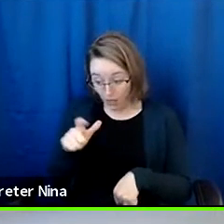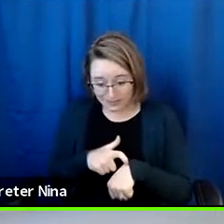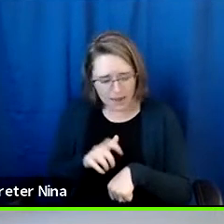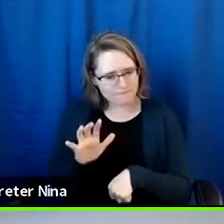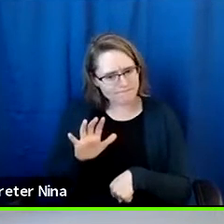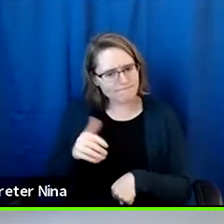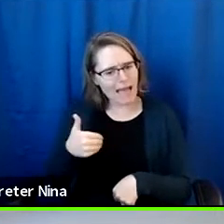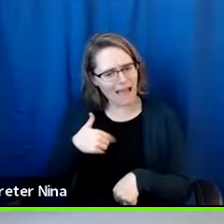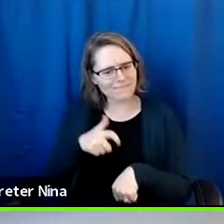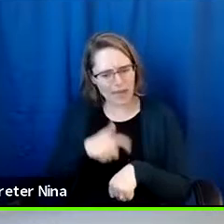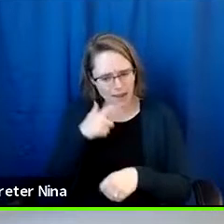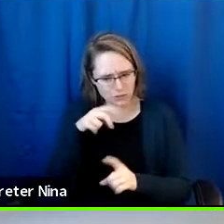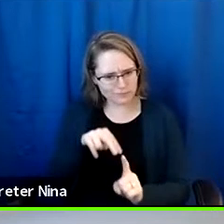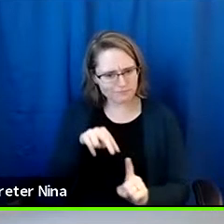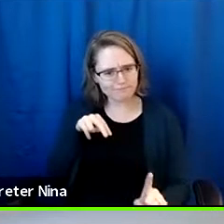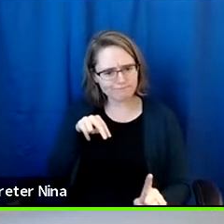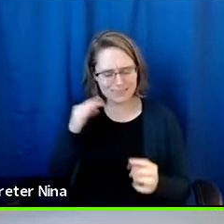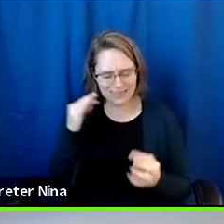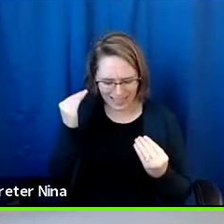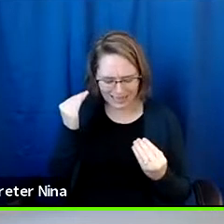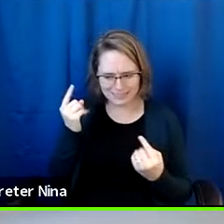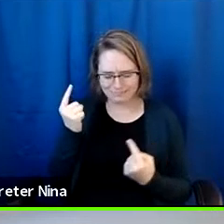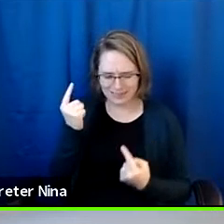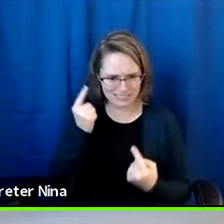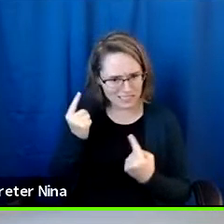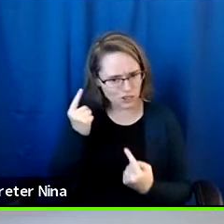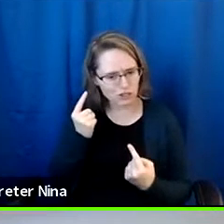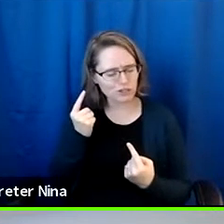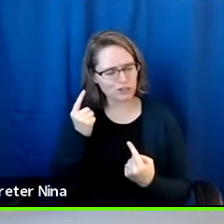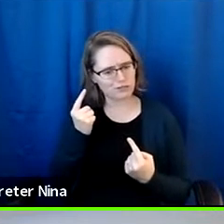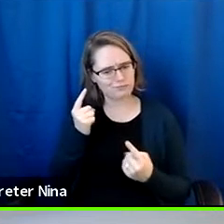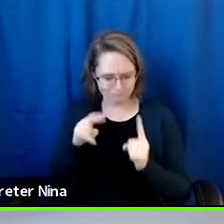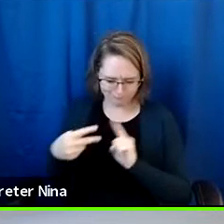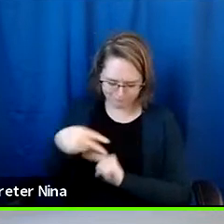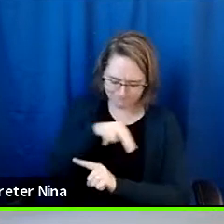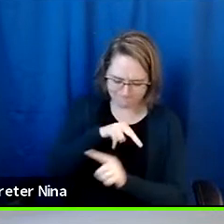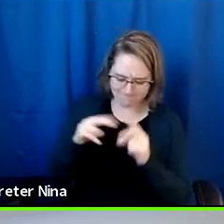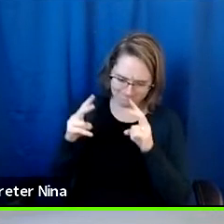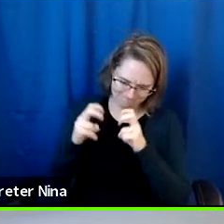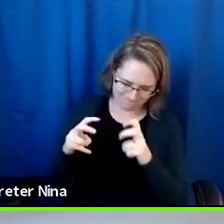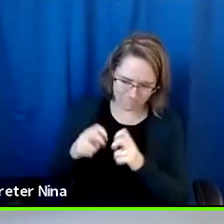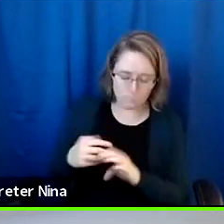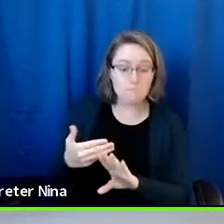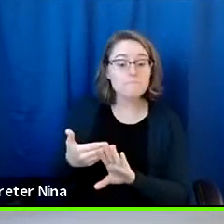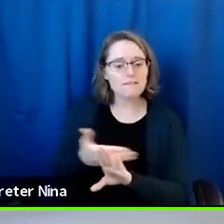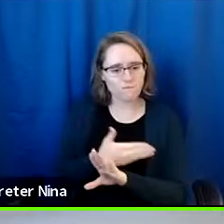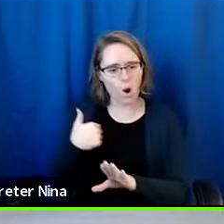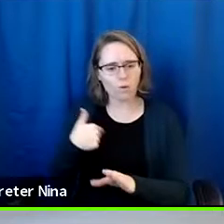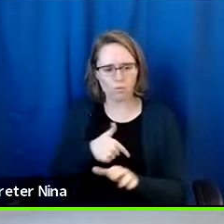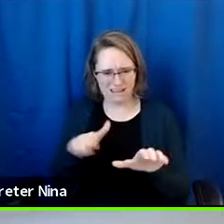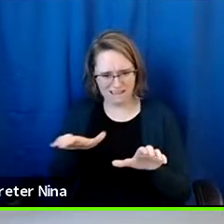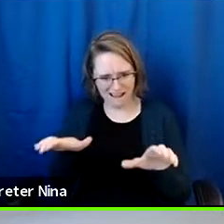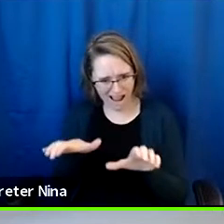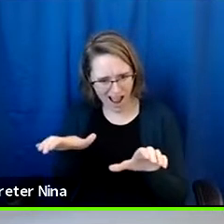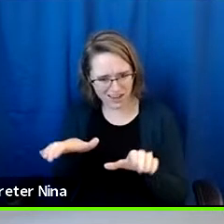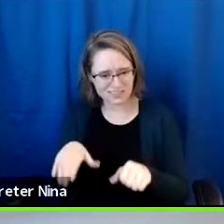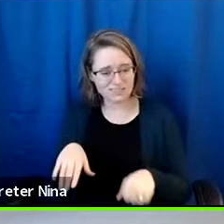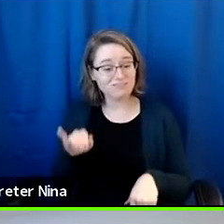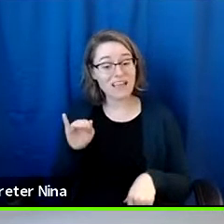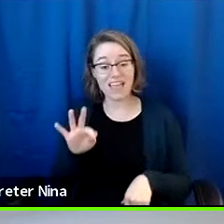to step back and think and consider and look at different points of views before we act. And the failure to do